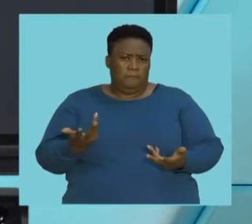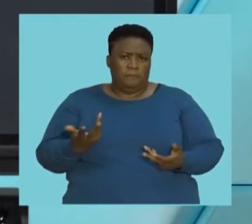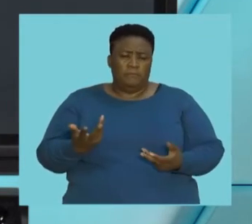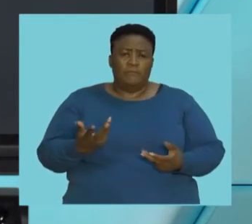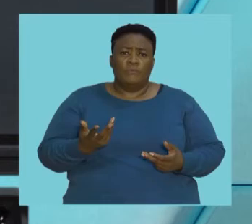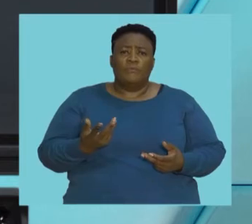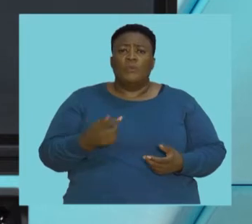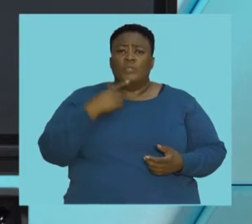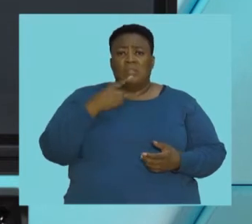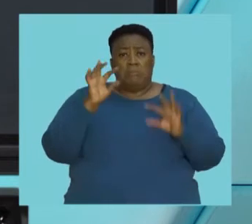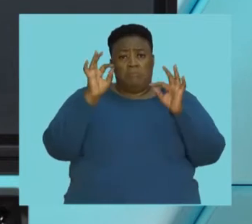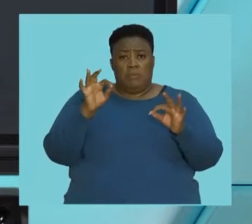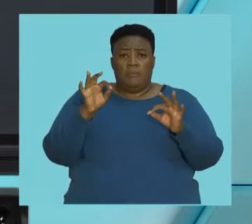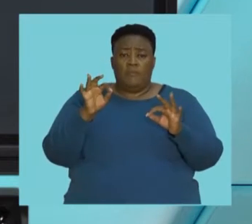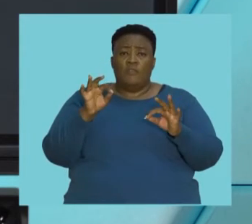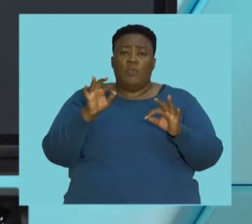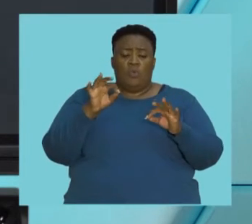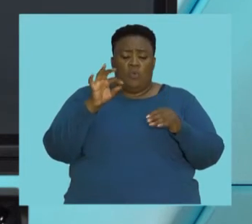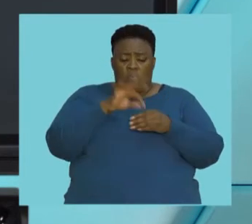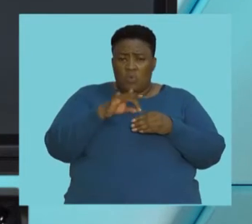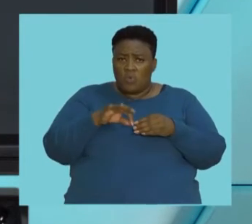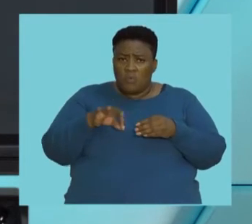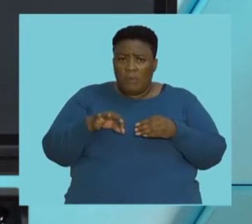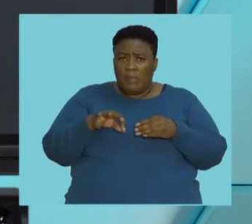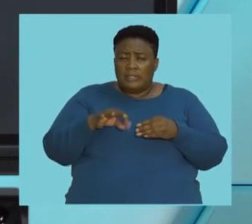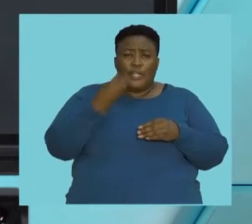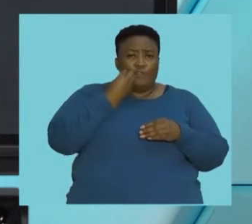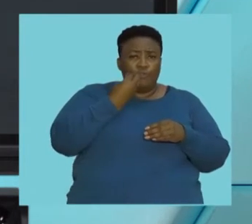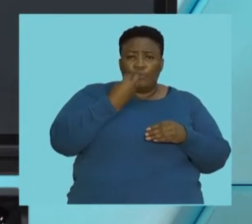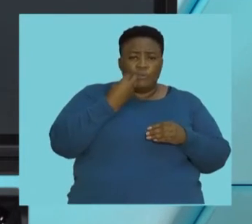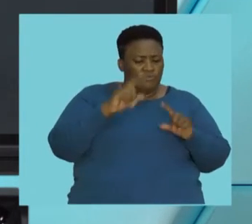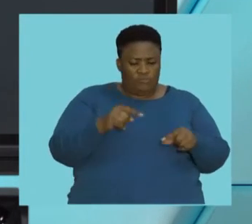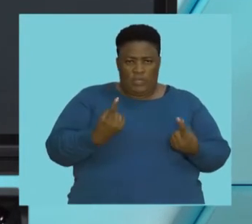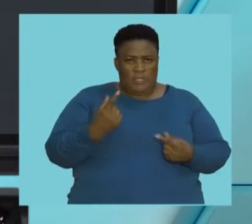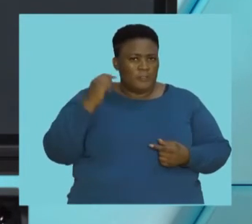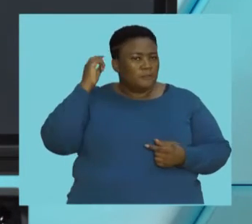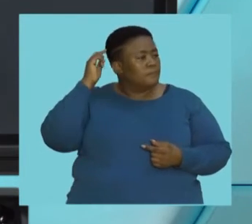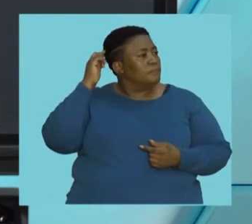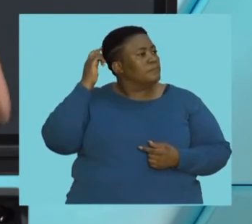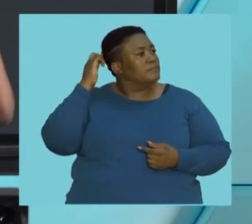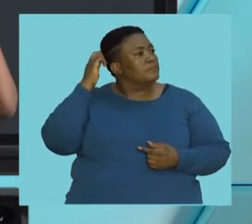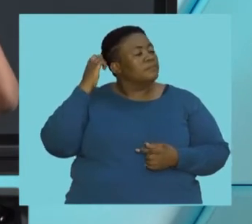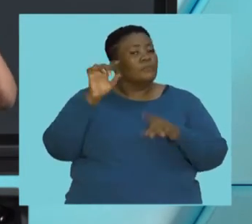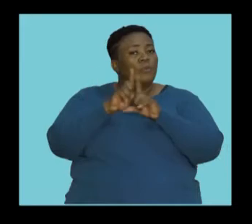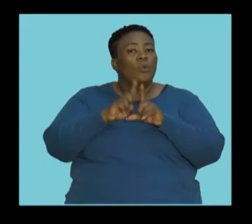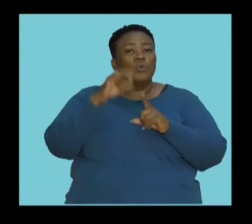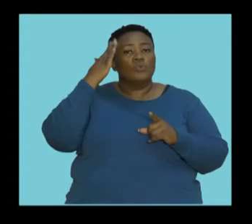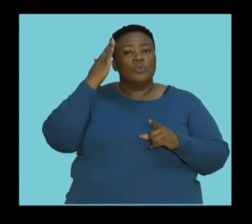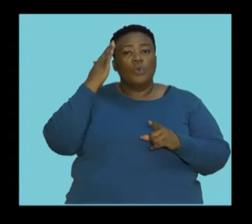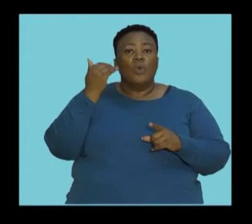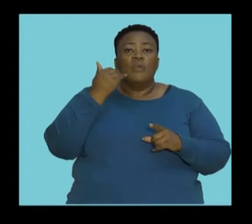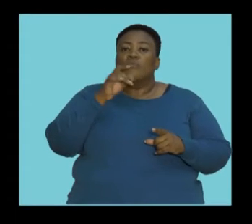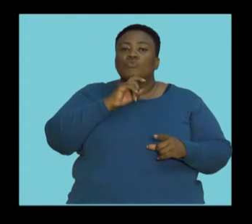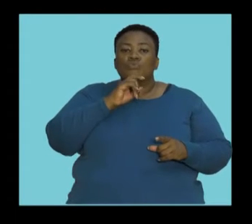say not suitable for commercial or even for planting food crops on them. We also know that not